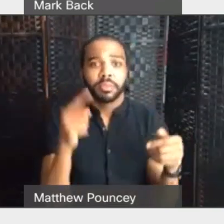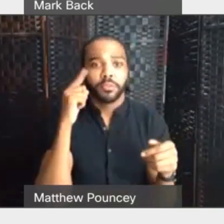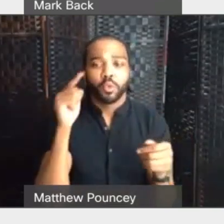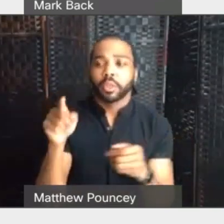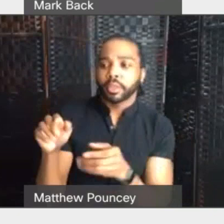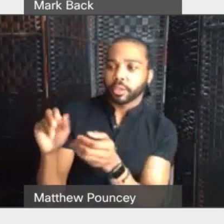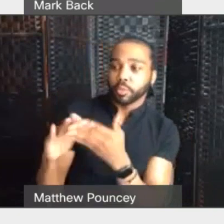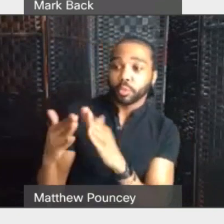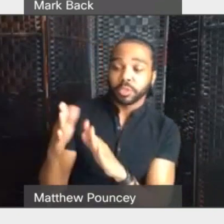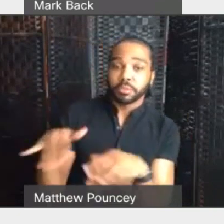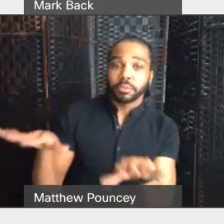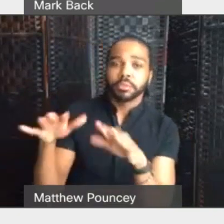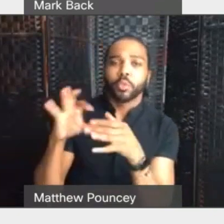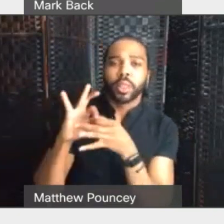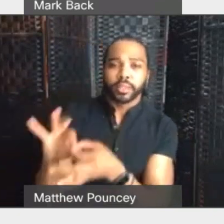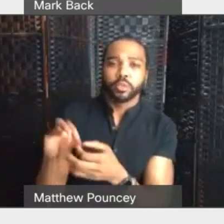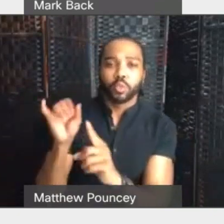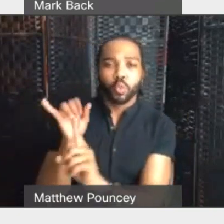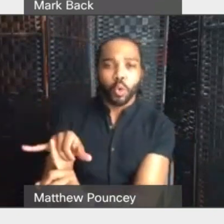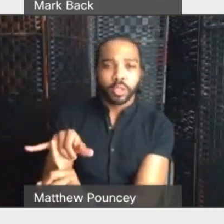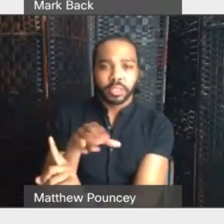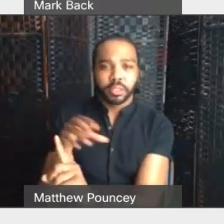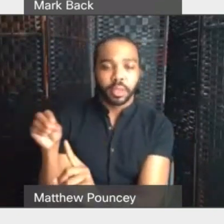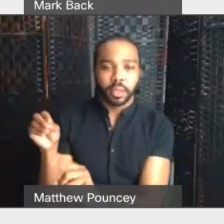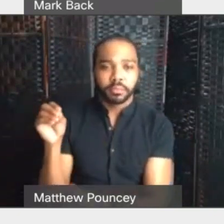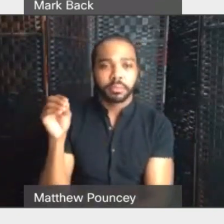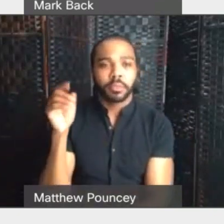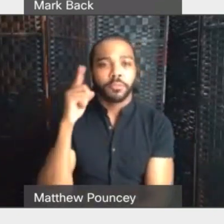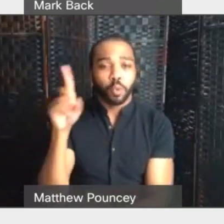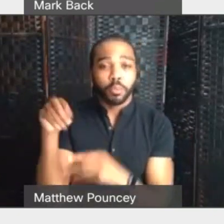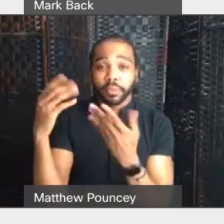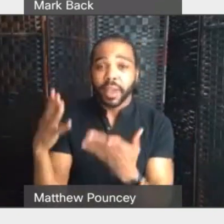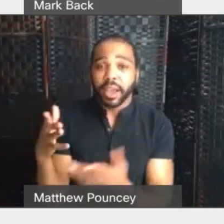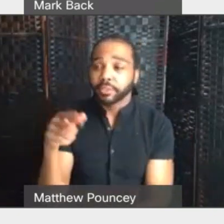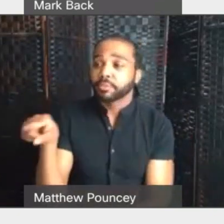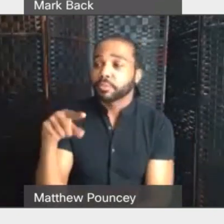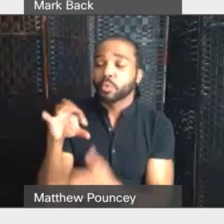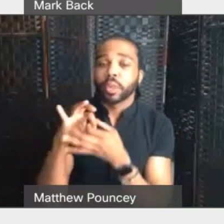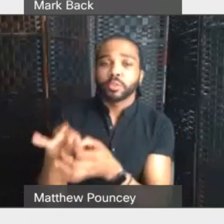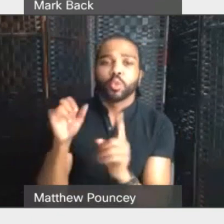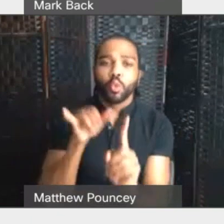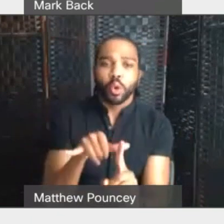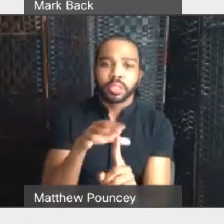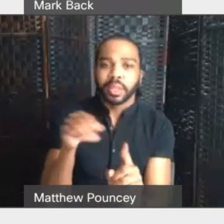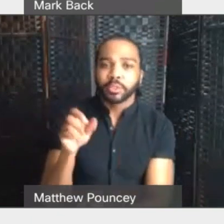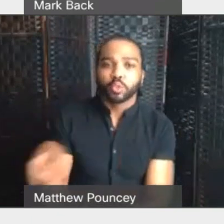community regarding quarantine and for providers regarding quarantine and travel.